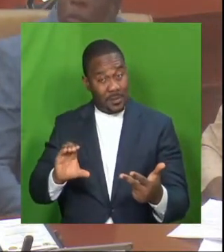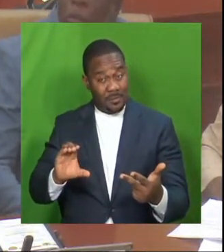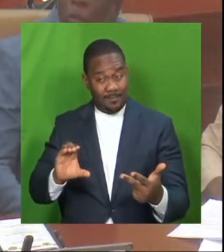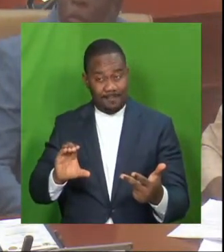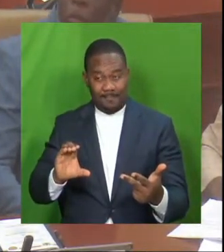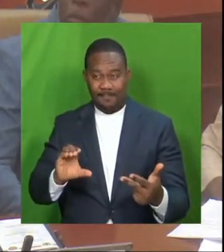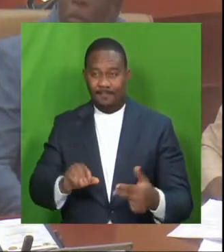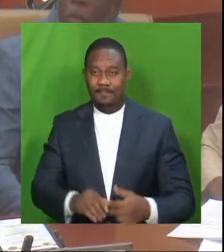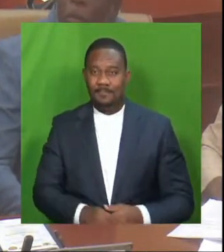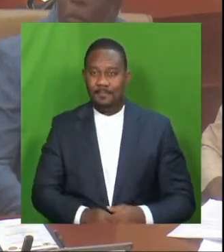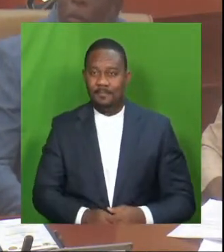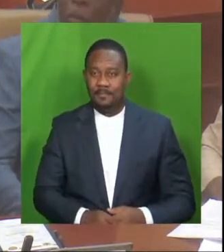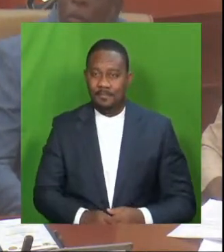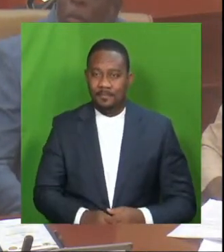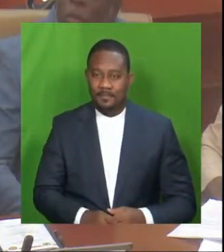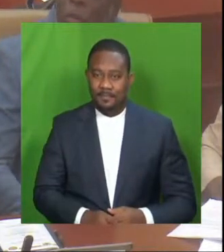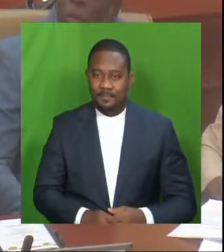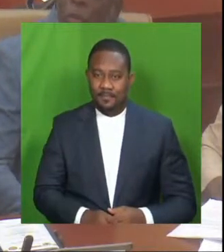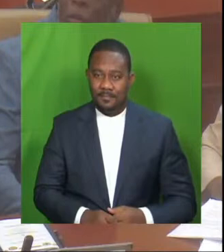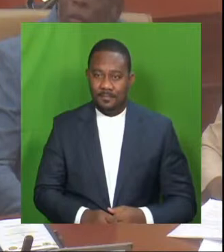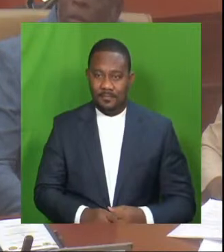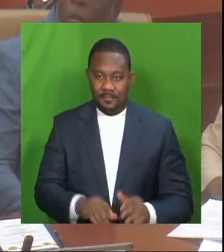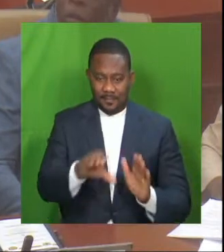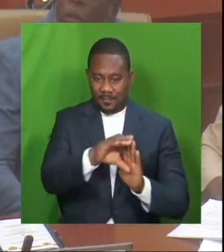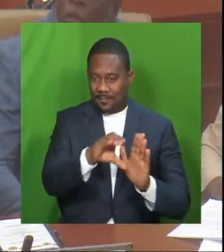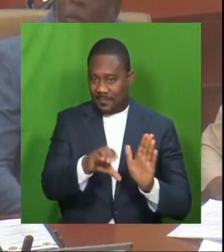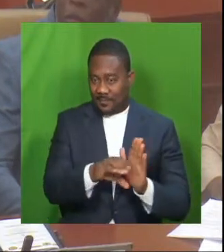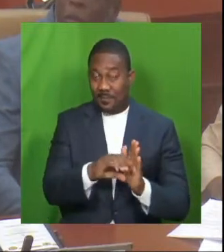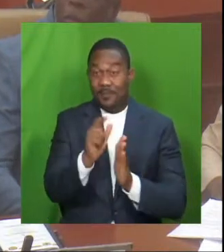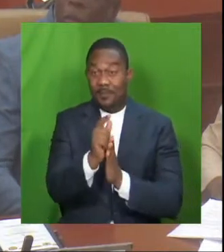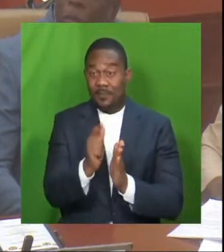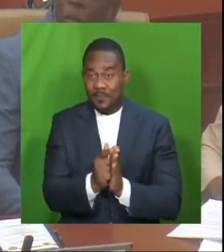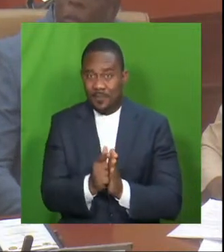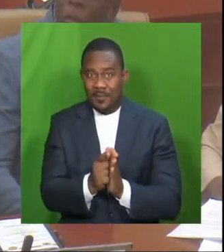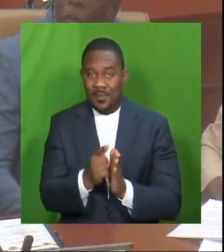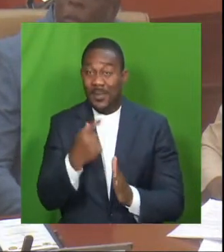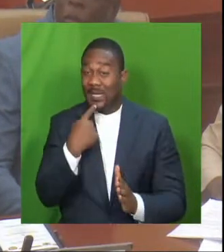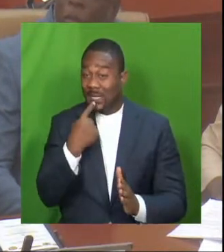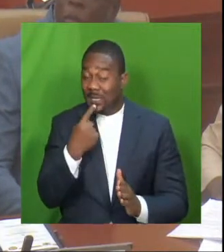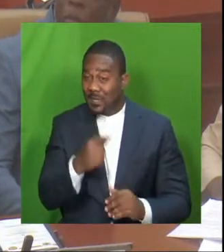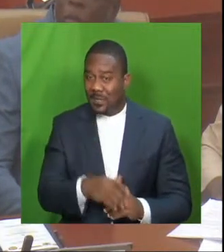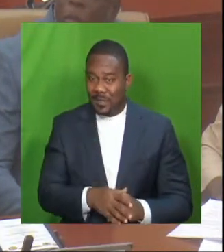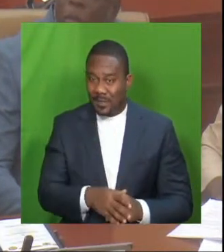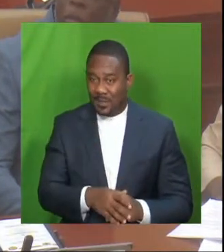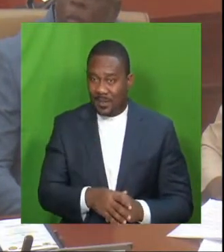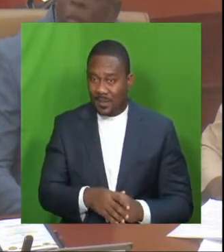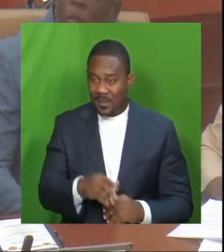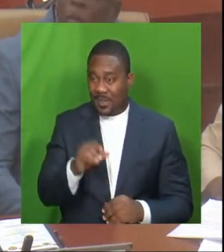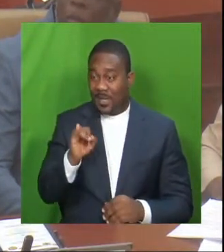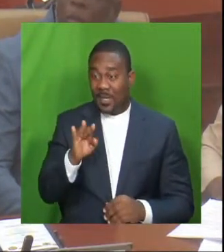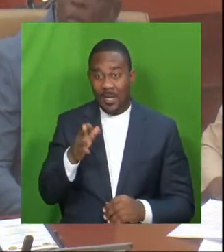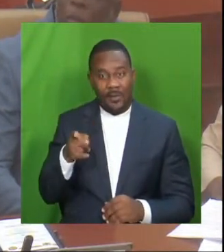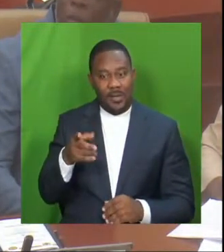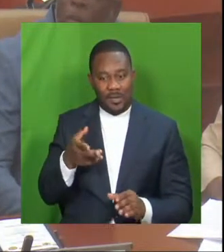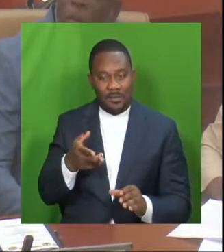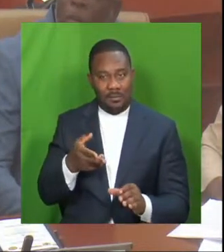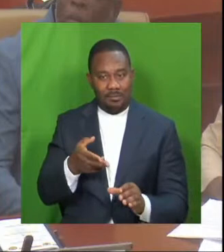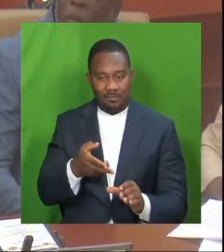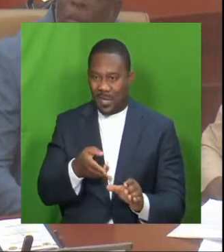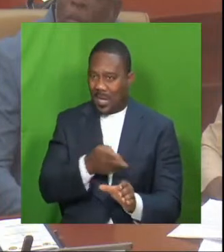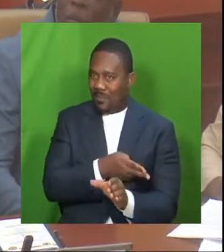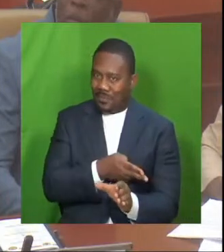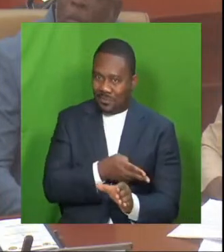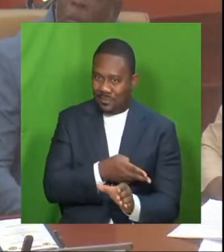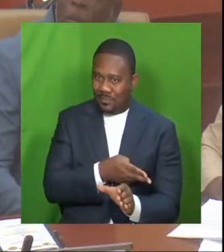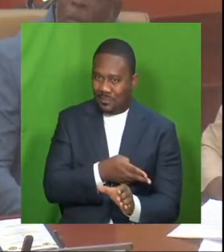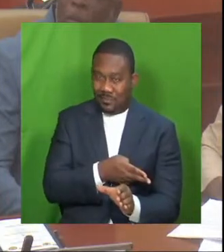Speaker, constitutional law, the ingredients, it states, if he is absent, there is already